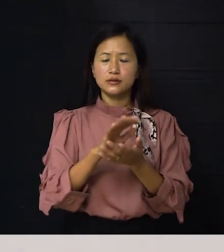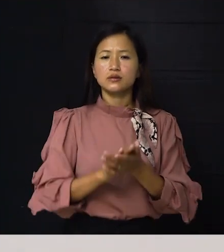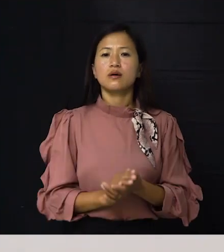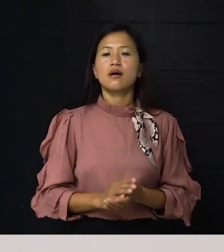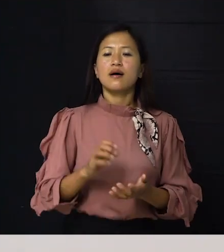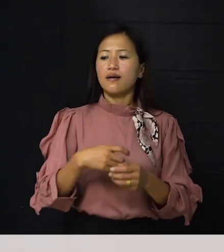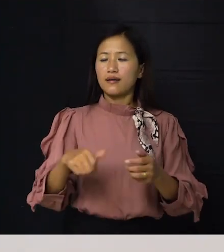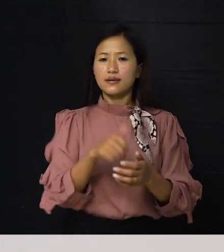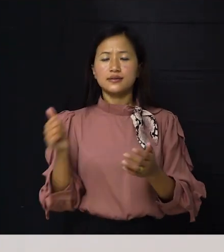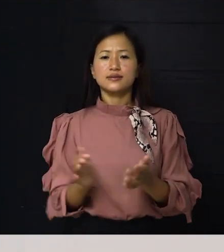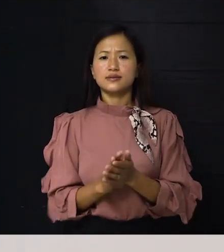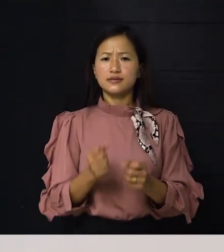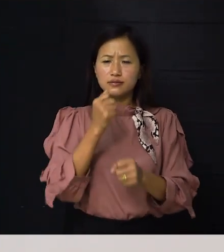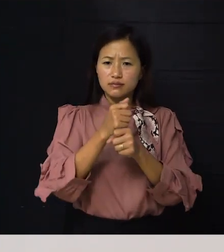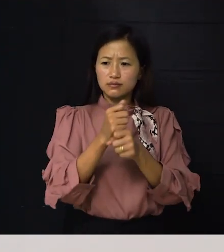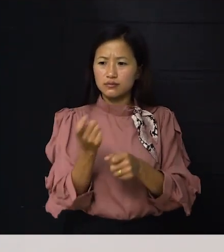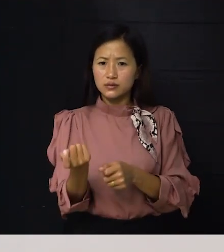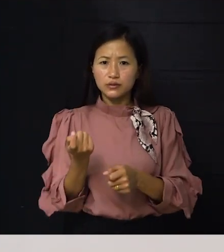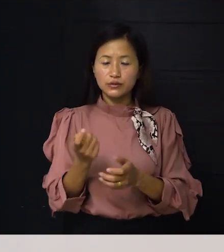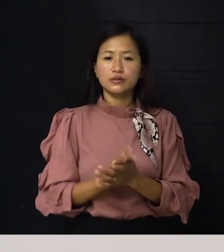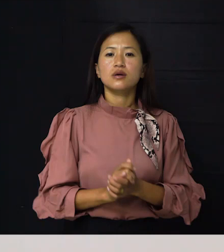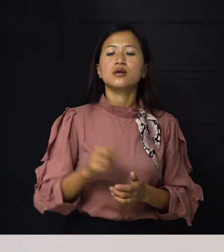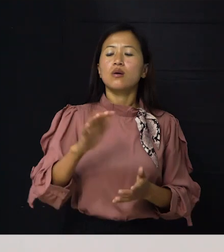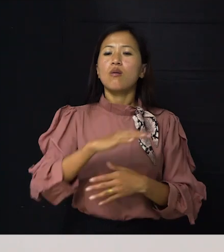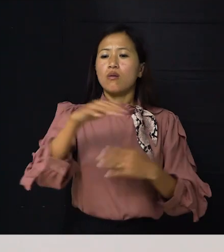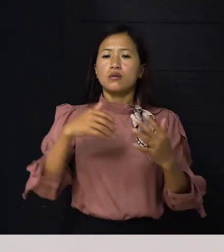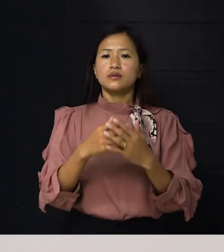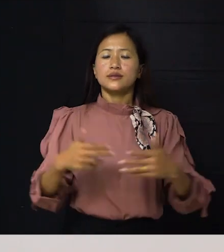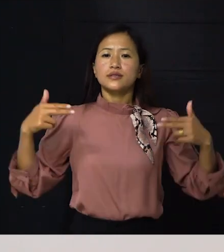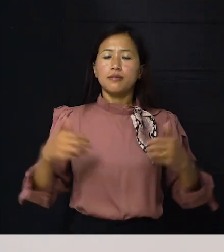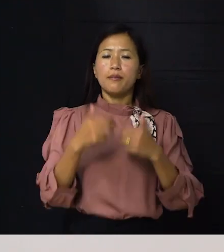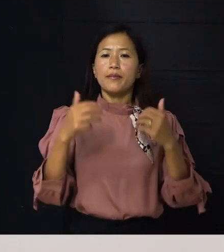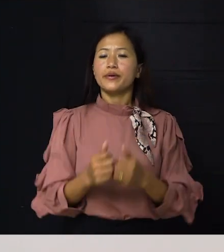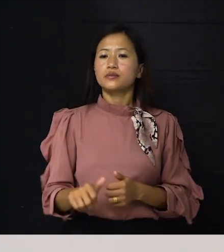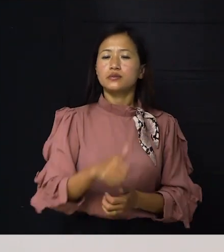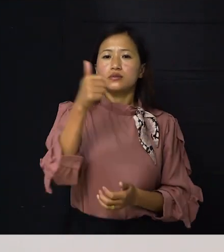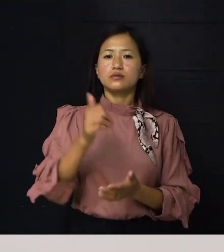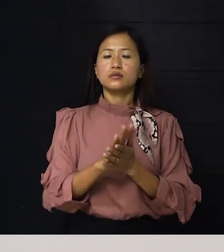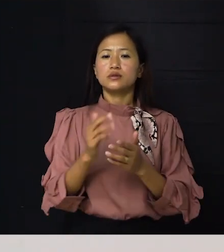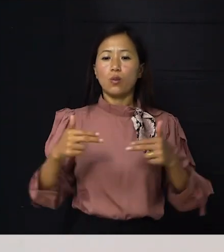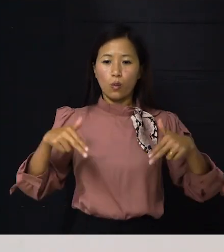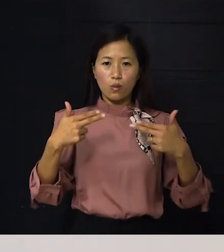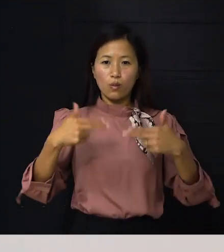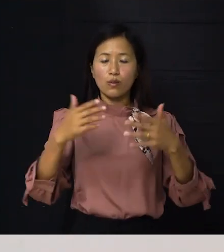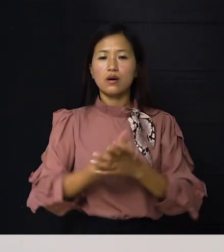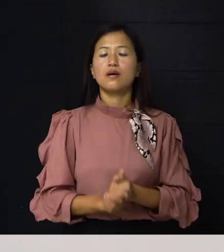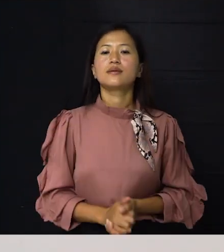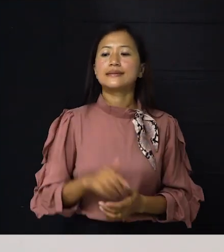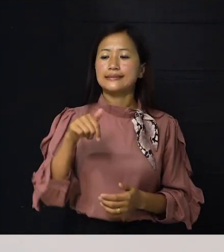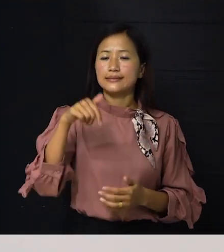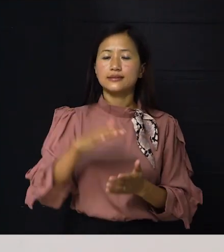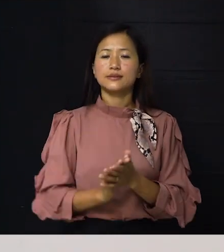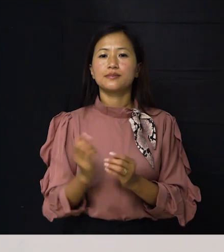Gujarat and in Mewar. And in all those battles, he won the war. So one of the great battles of those